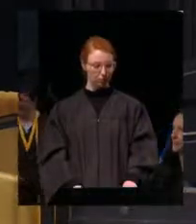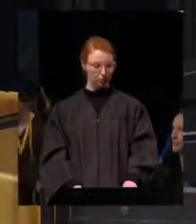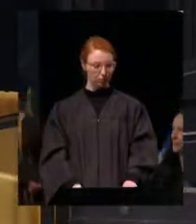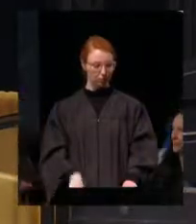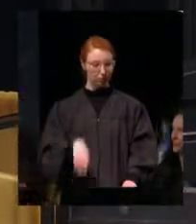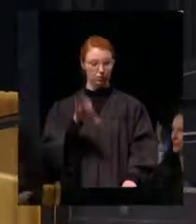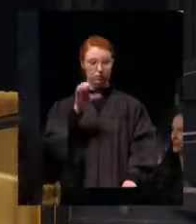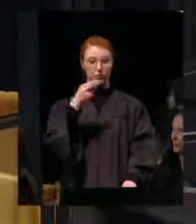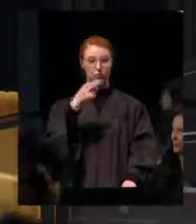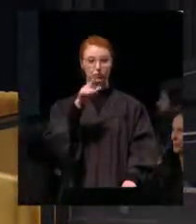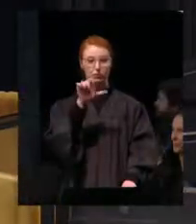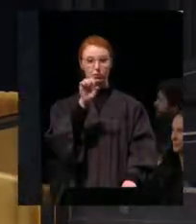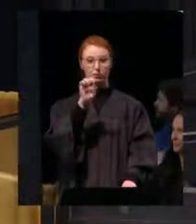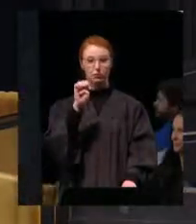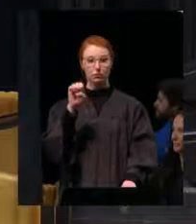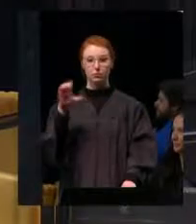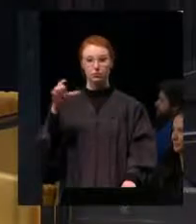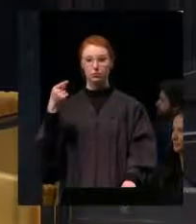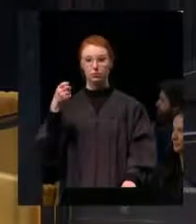Chloe Geyer.